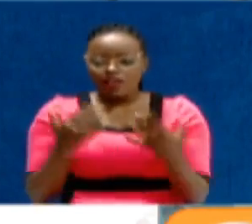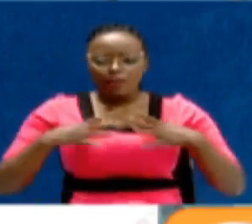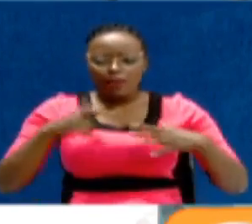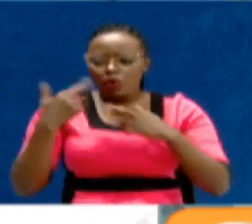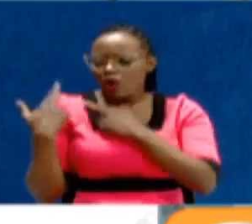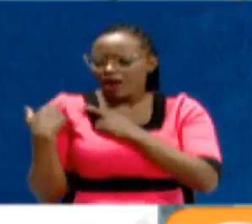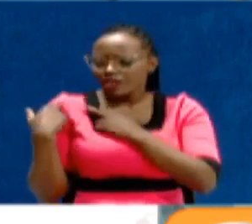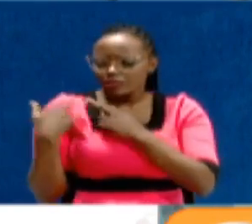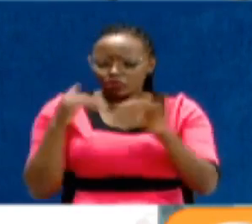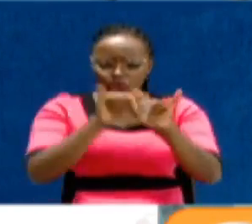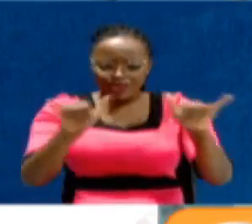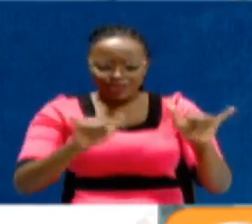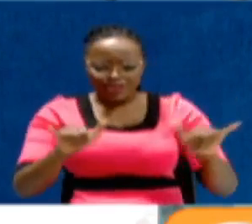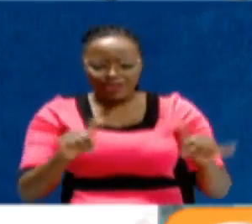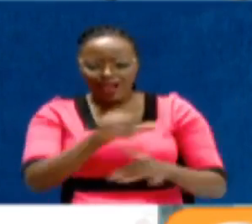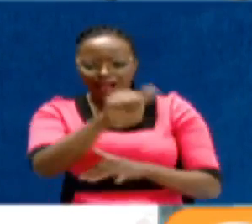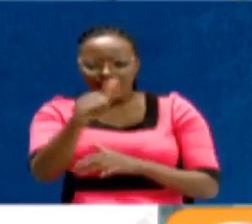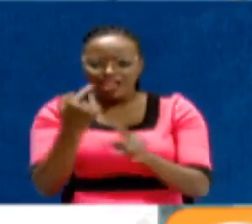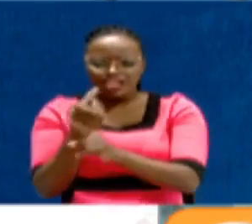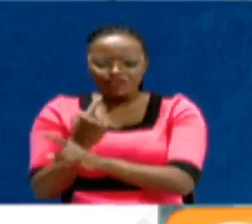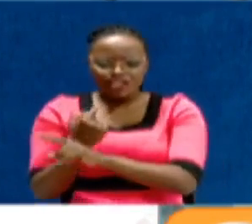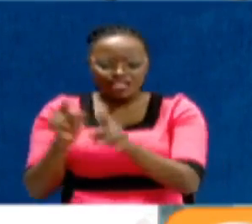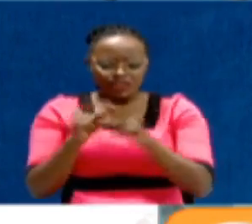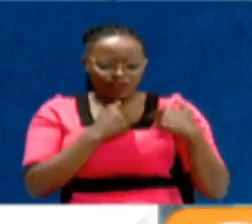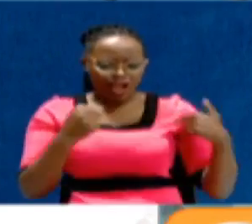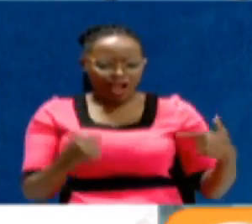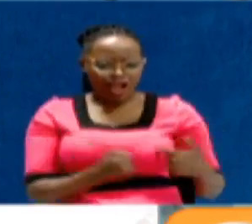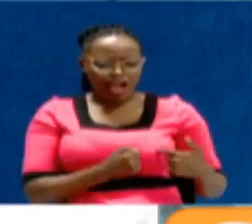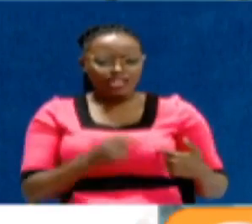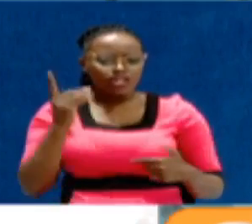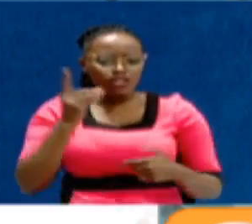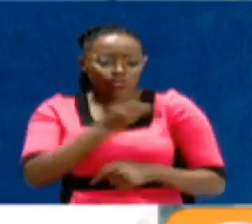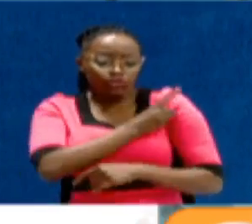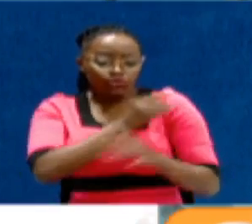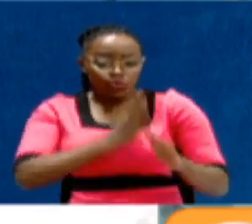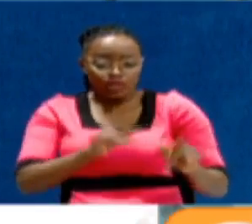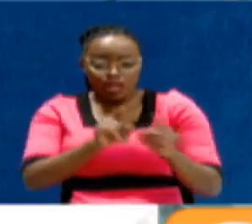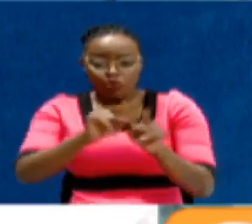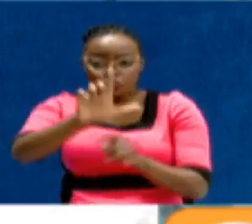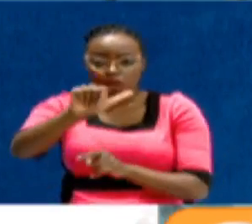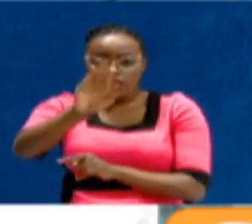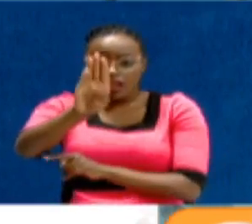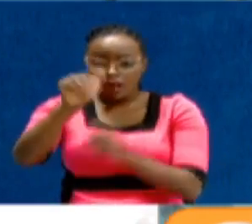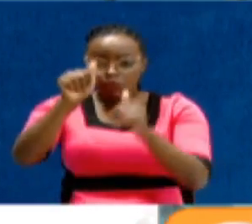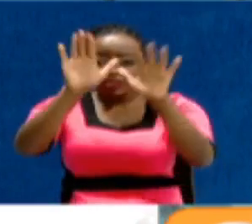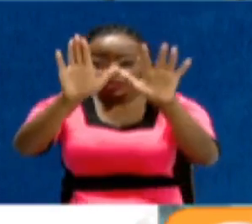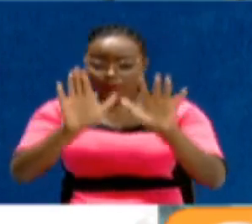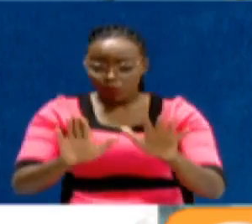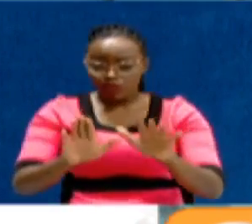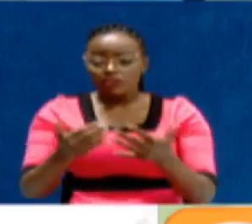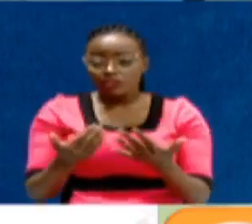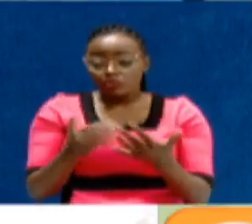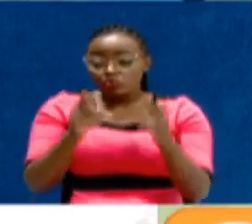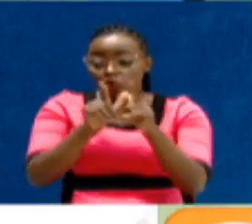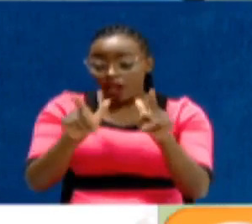housekeeping, other physicians like radiologists and also the laboratory, which is very key to an operation